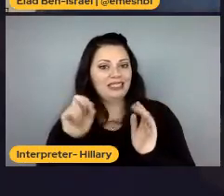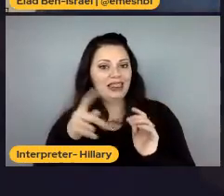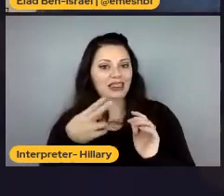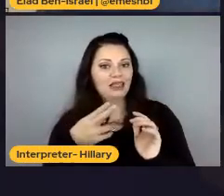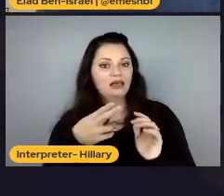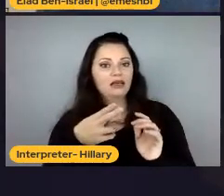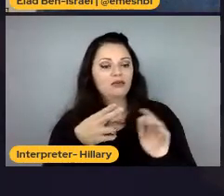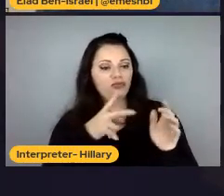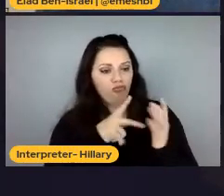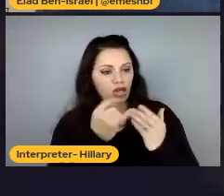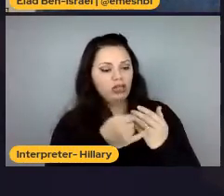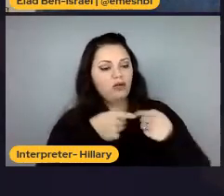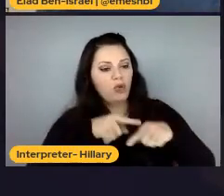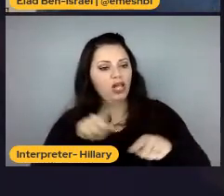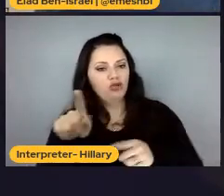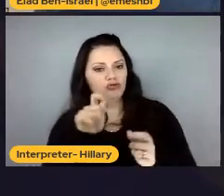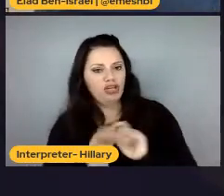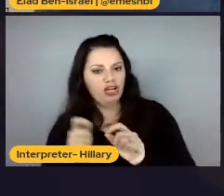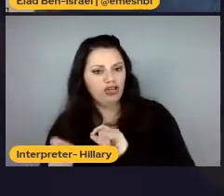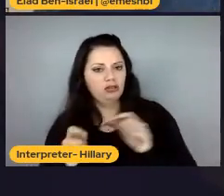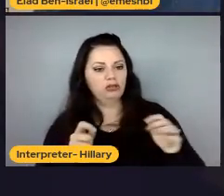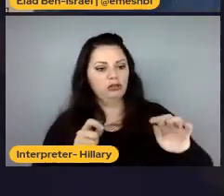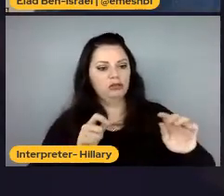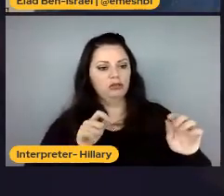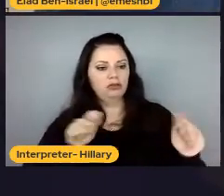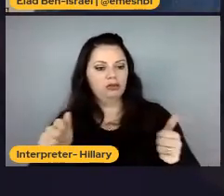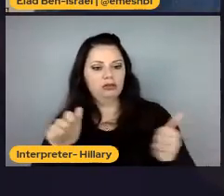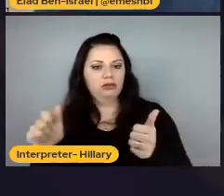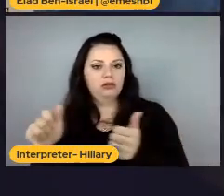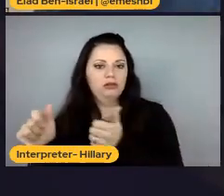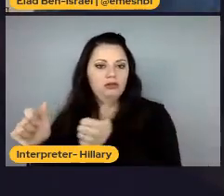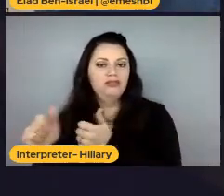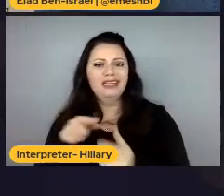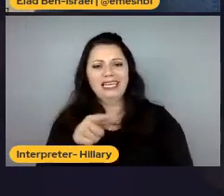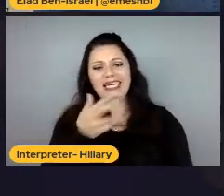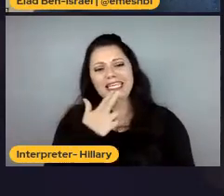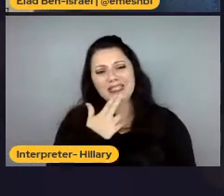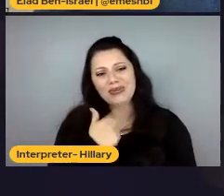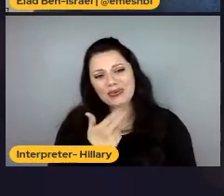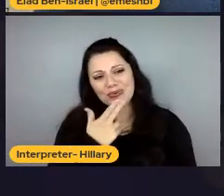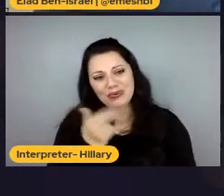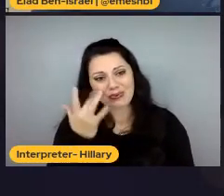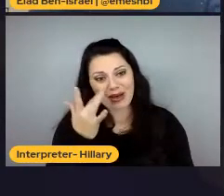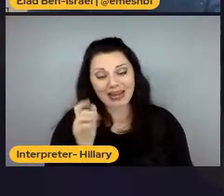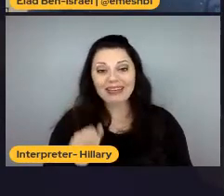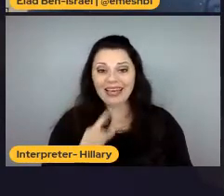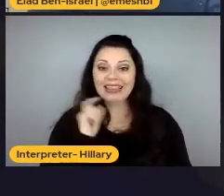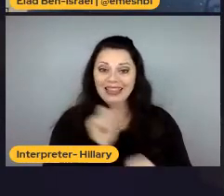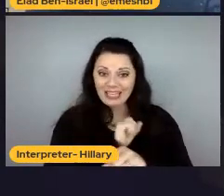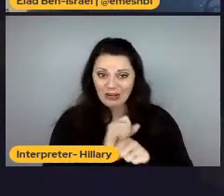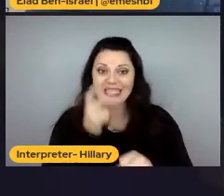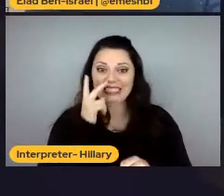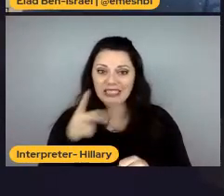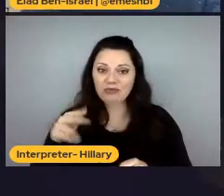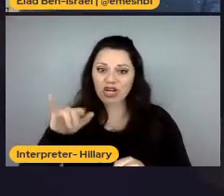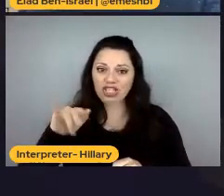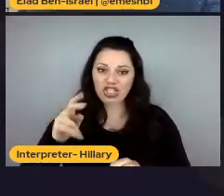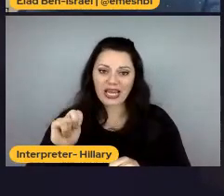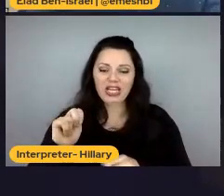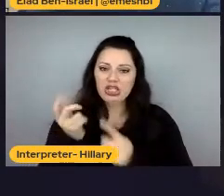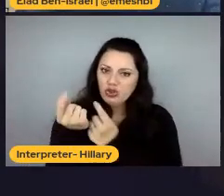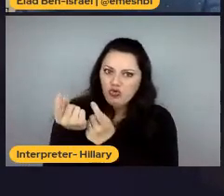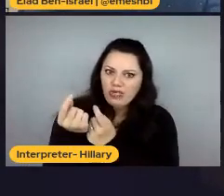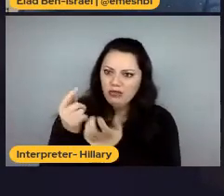you change your Projen file. And it's pretty cute because you can like literally see what Projen is doing for your project. So you